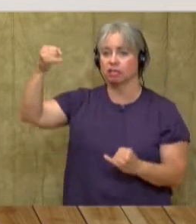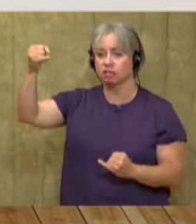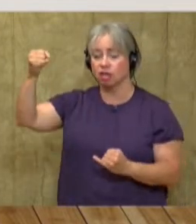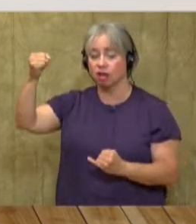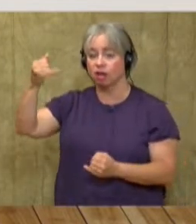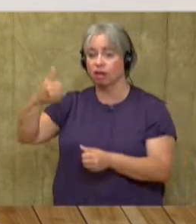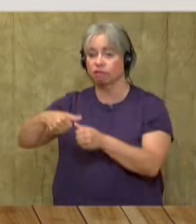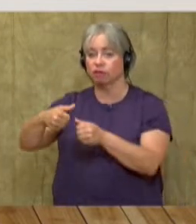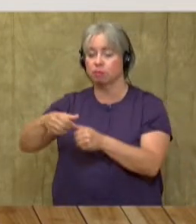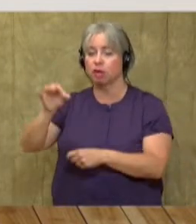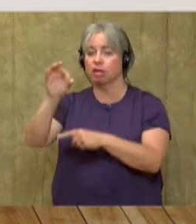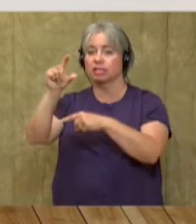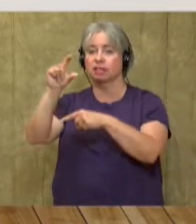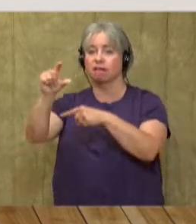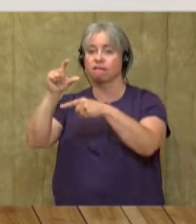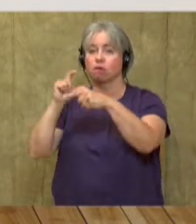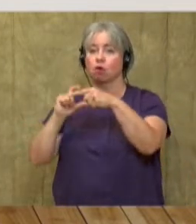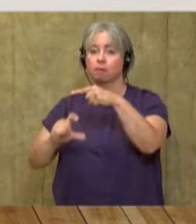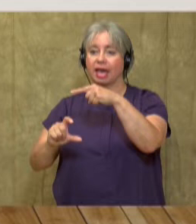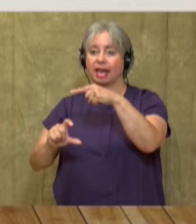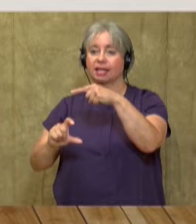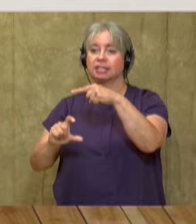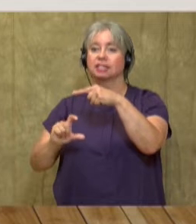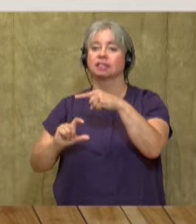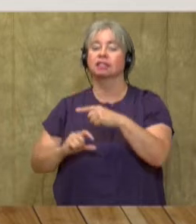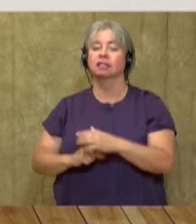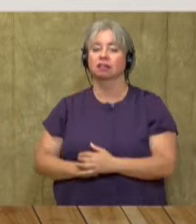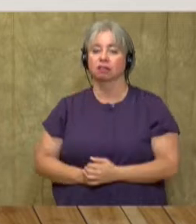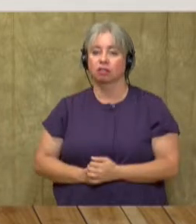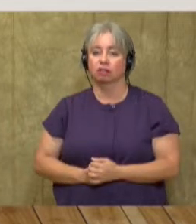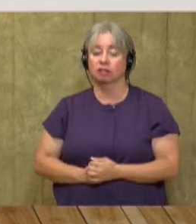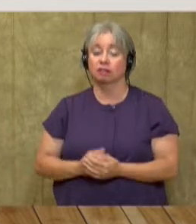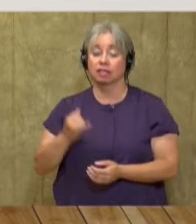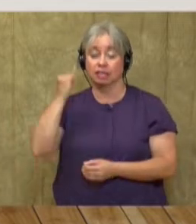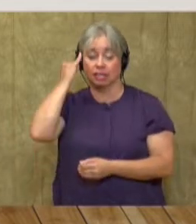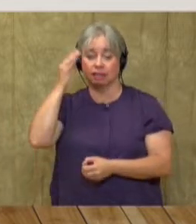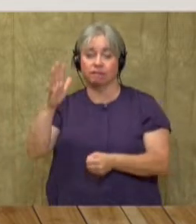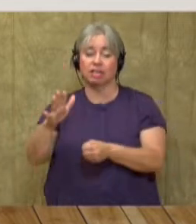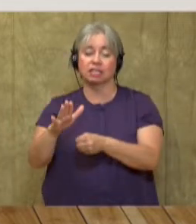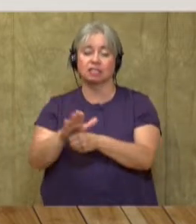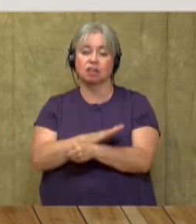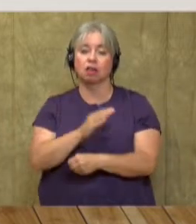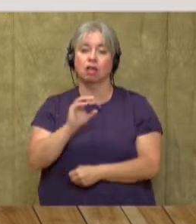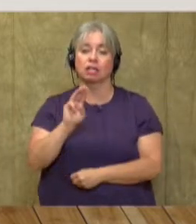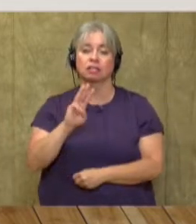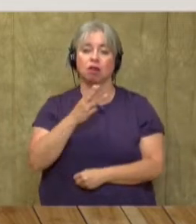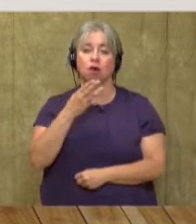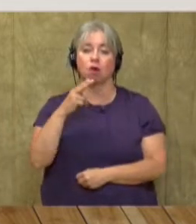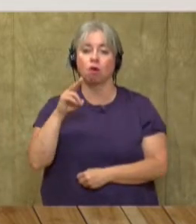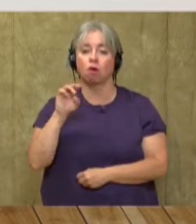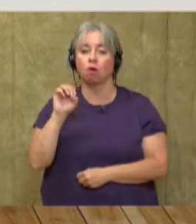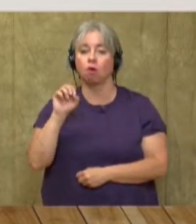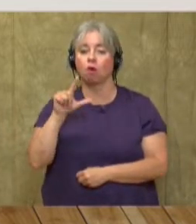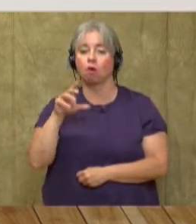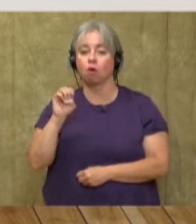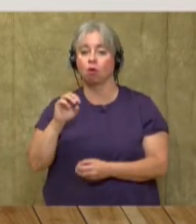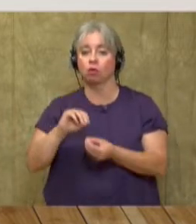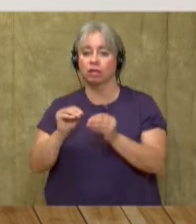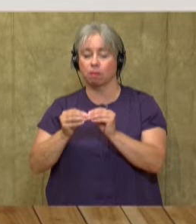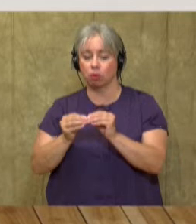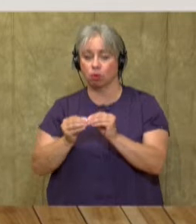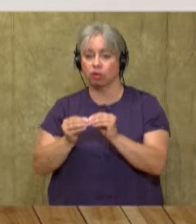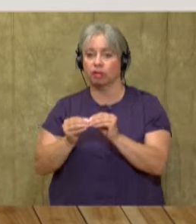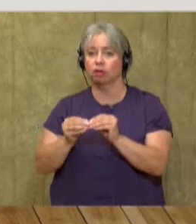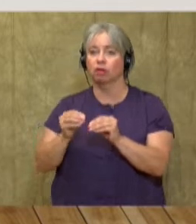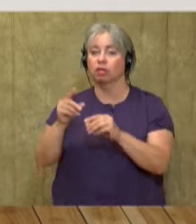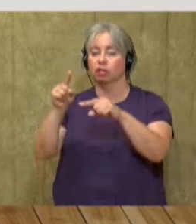format. It's in a fraction format, so we know if it's a whole number, then the slope, it needs to go over what